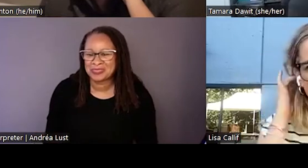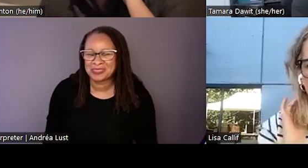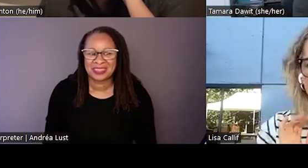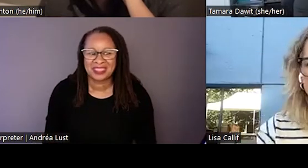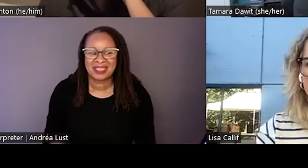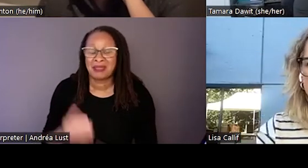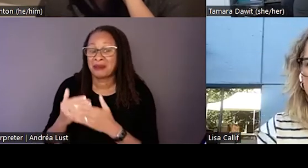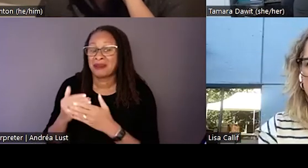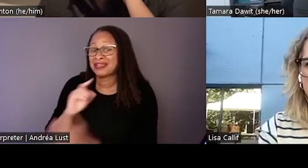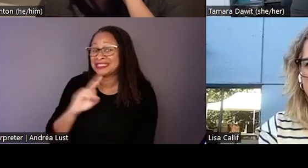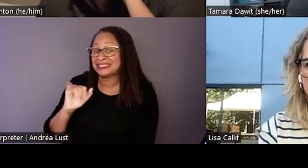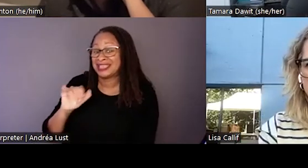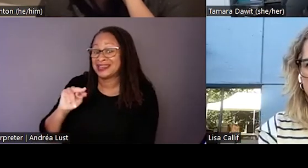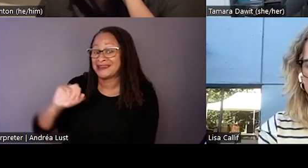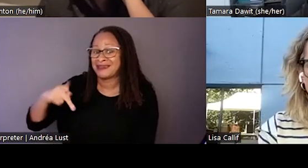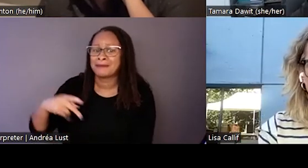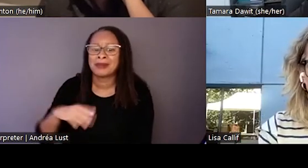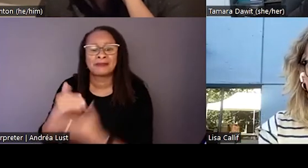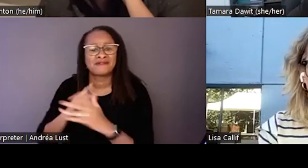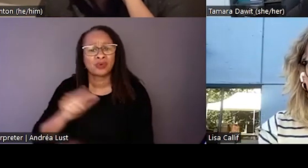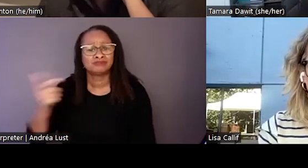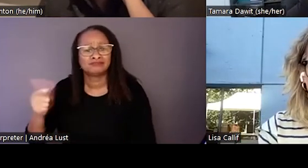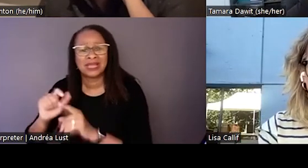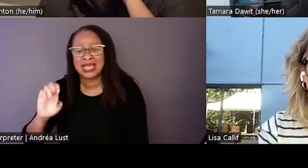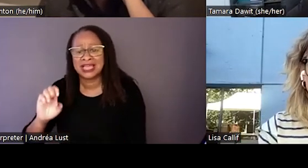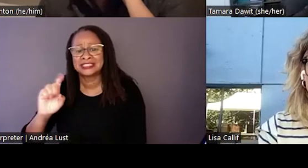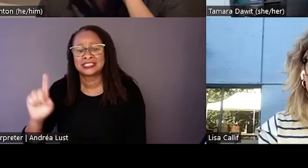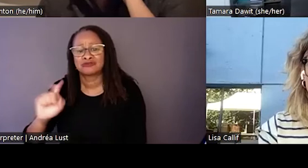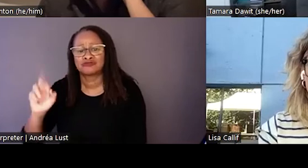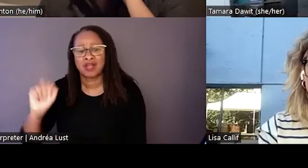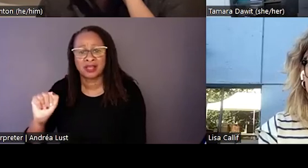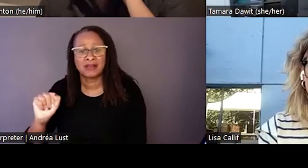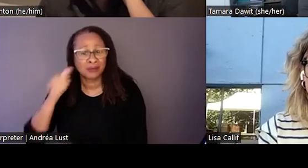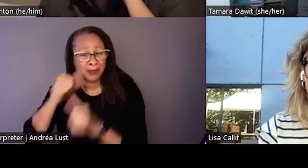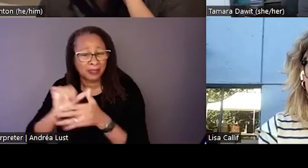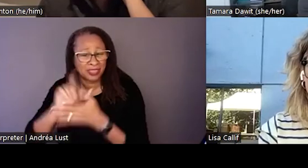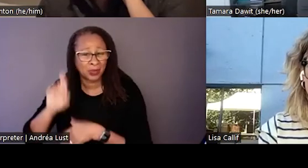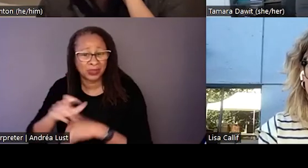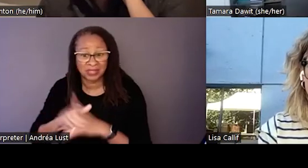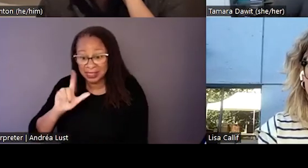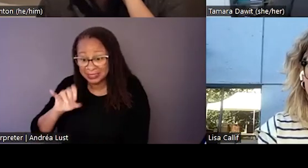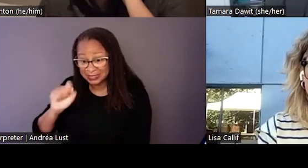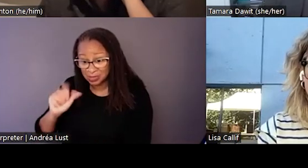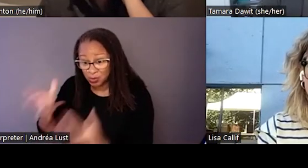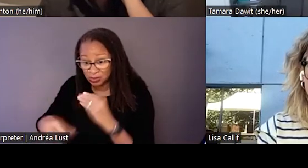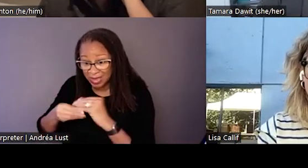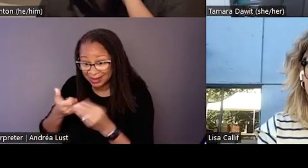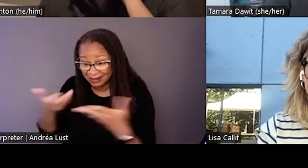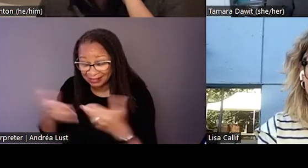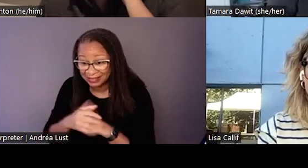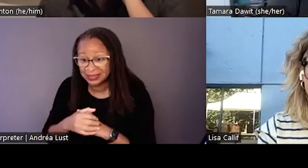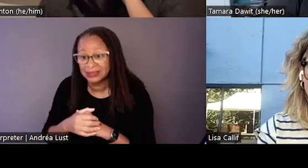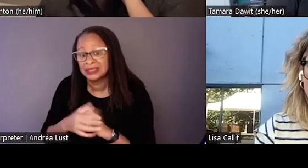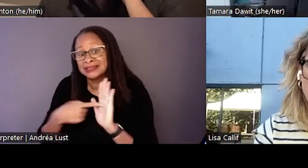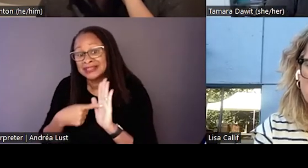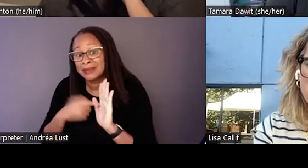Ezra, as I said before, just keep in mind that question, please. Lisa, would you like to give us an